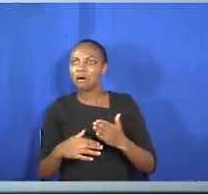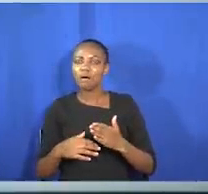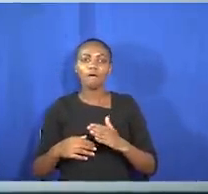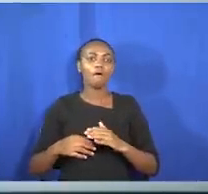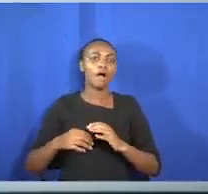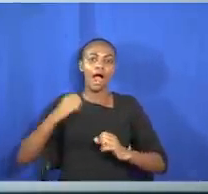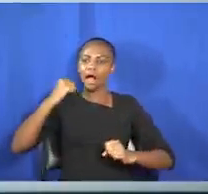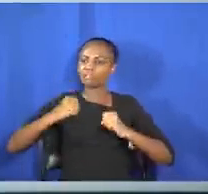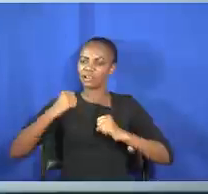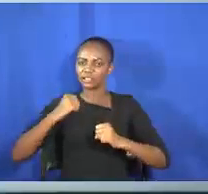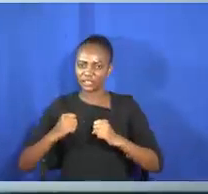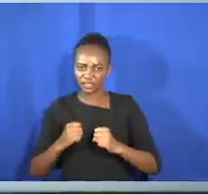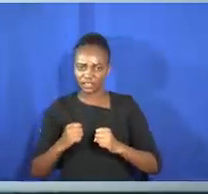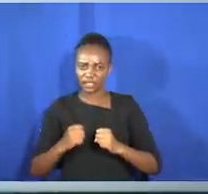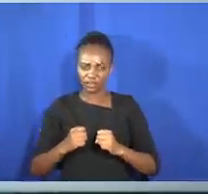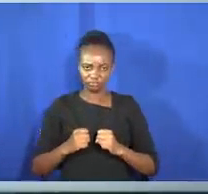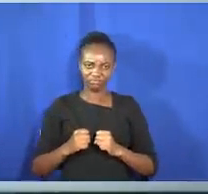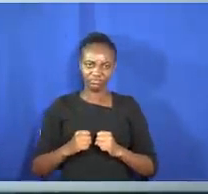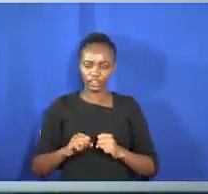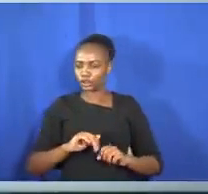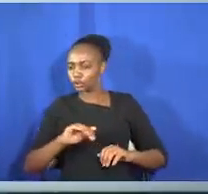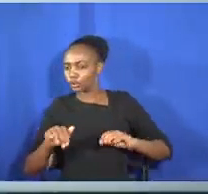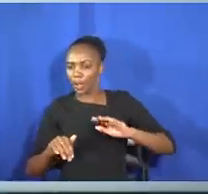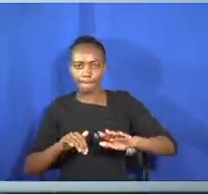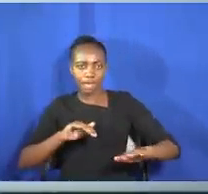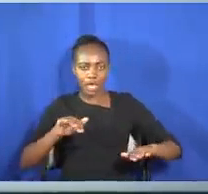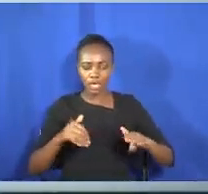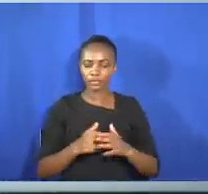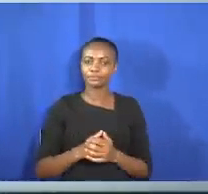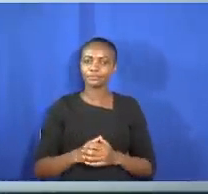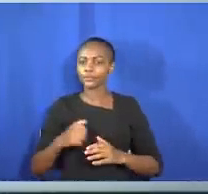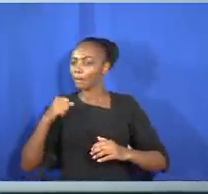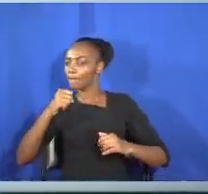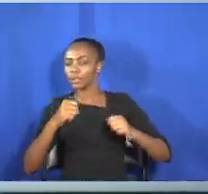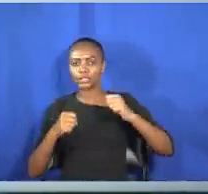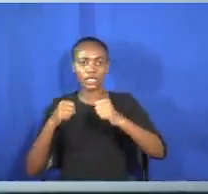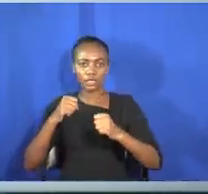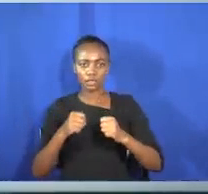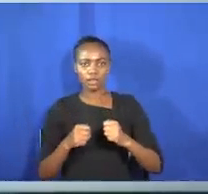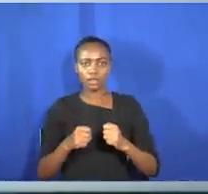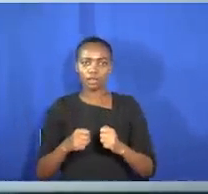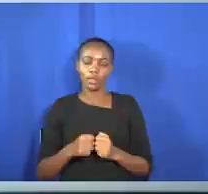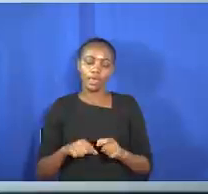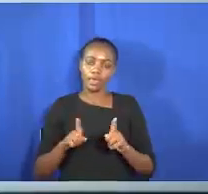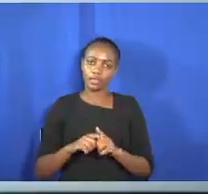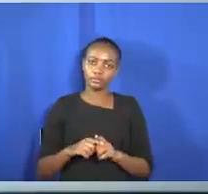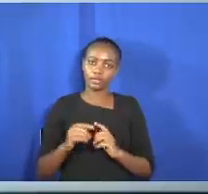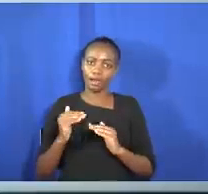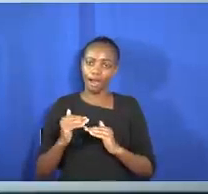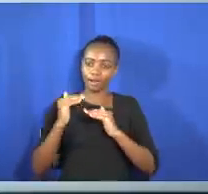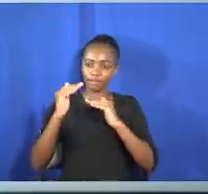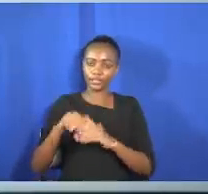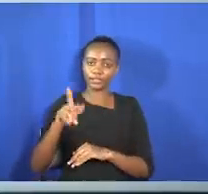games, athletics, indoor games, gymnastics, swimming, boxing, martial arts, outdoor pursuit,